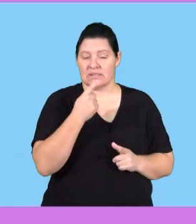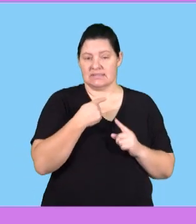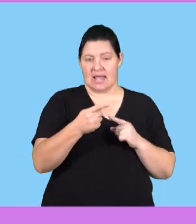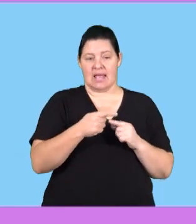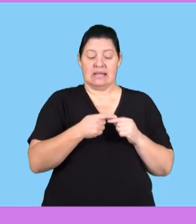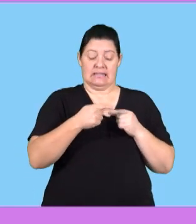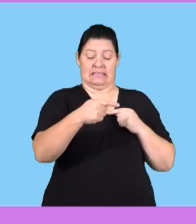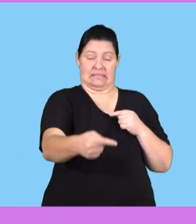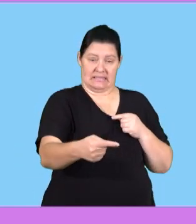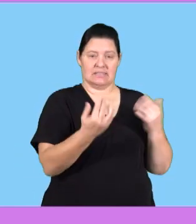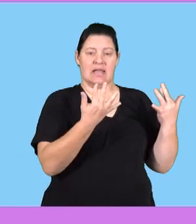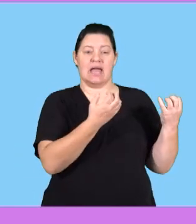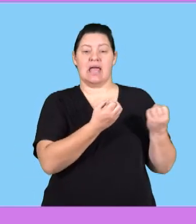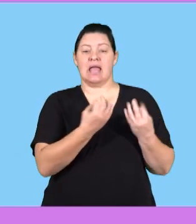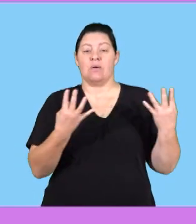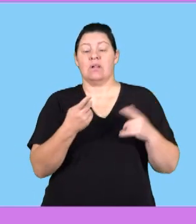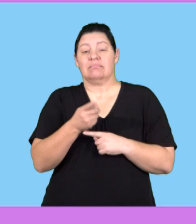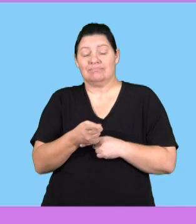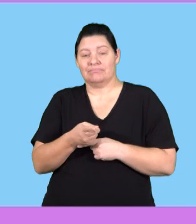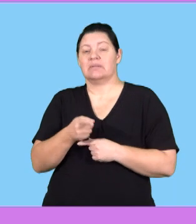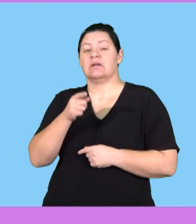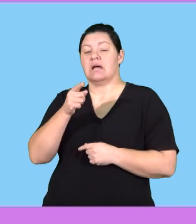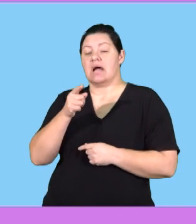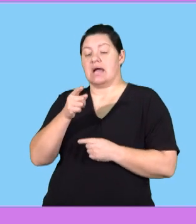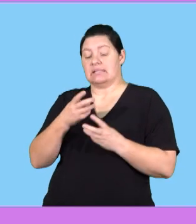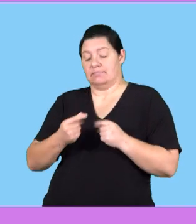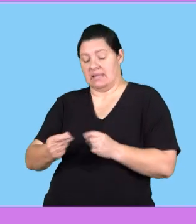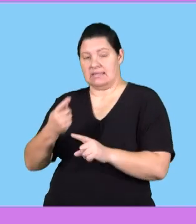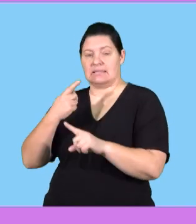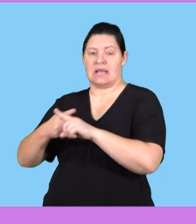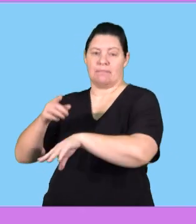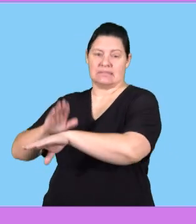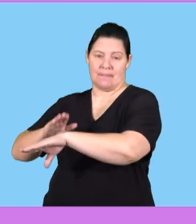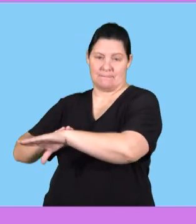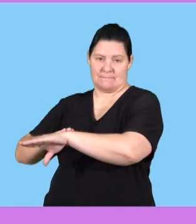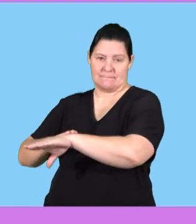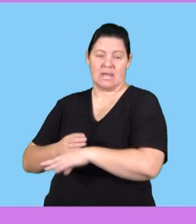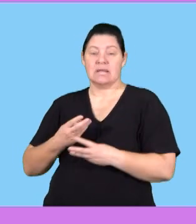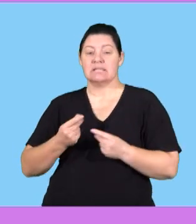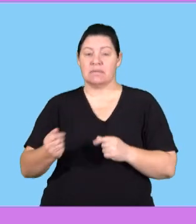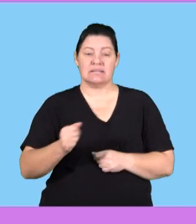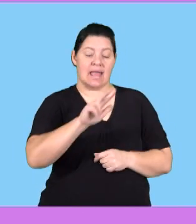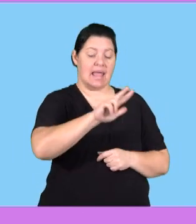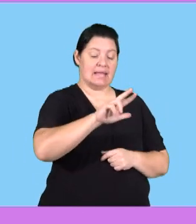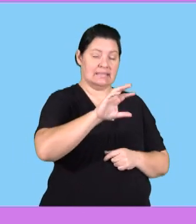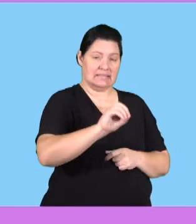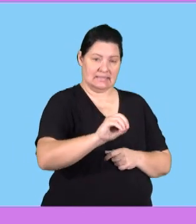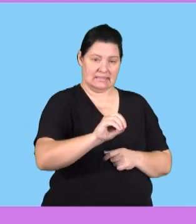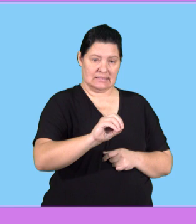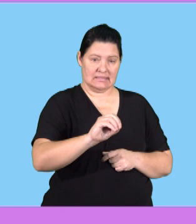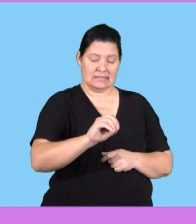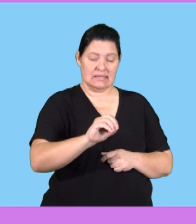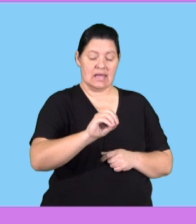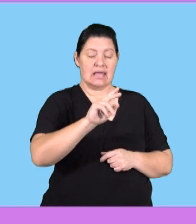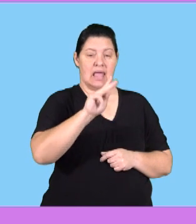say distance equals, the formula is given as speed multiplied by time. Our speed is